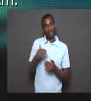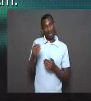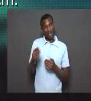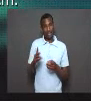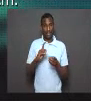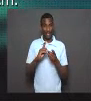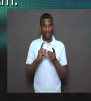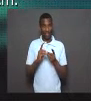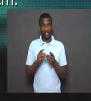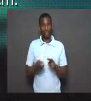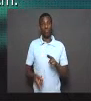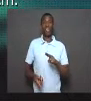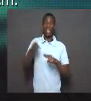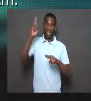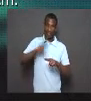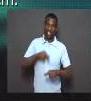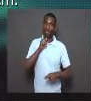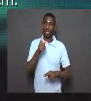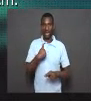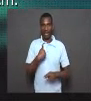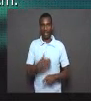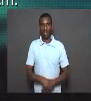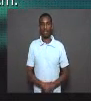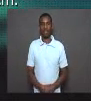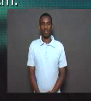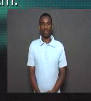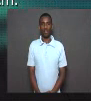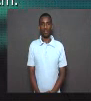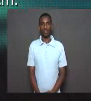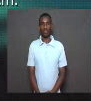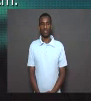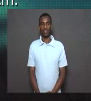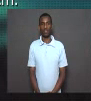Next is the definition for the term irreversible.